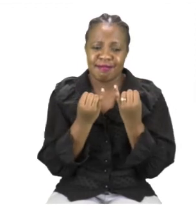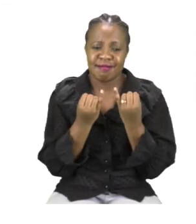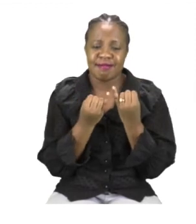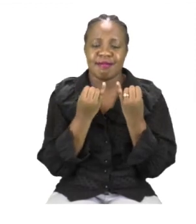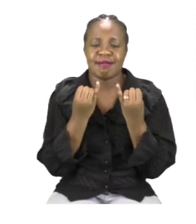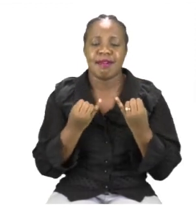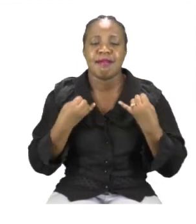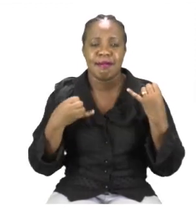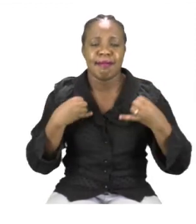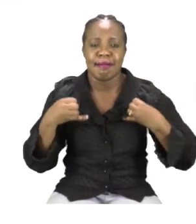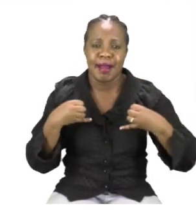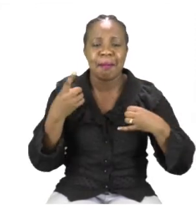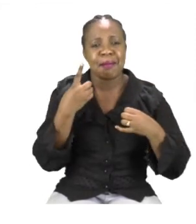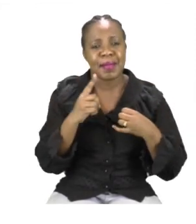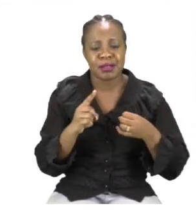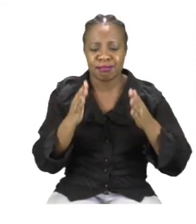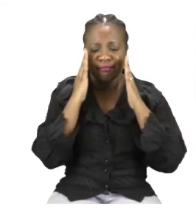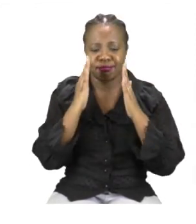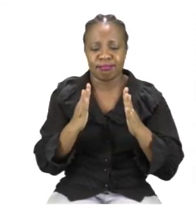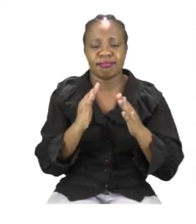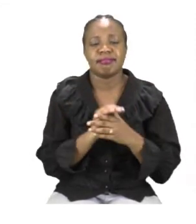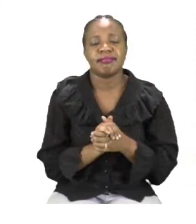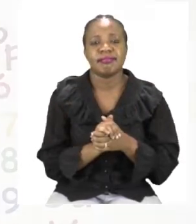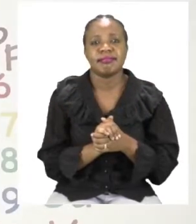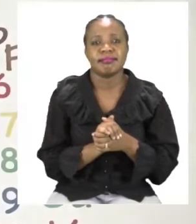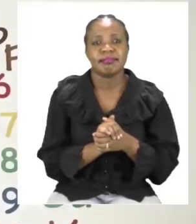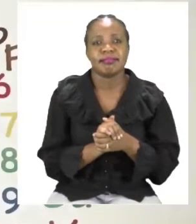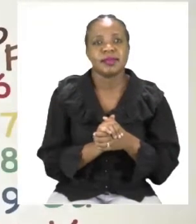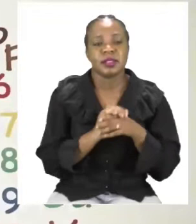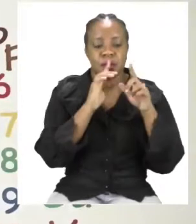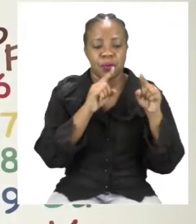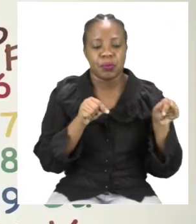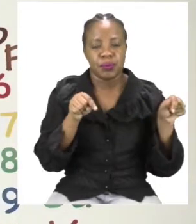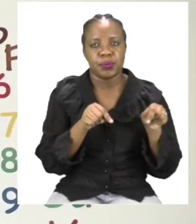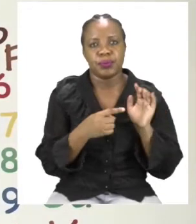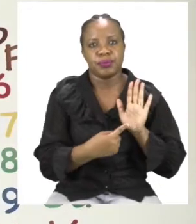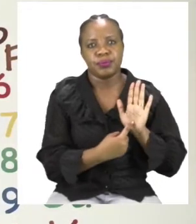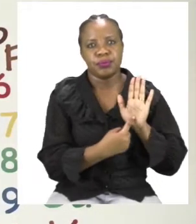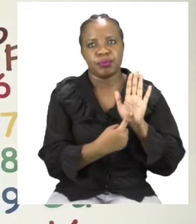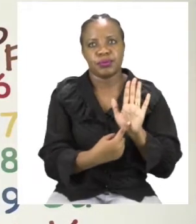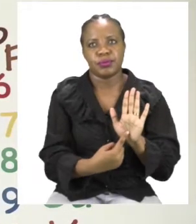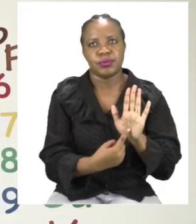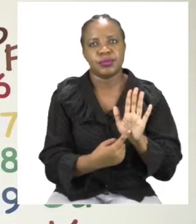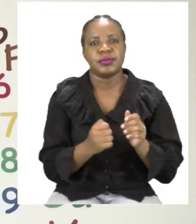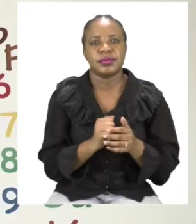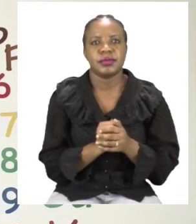as you go. So let's take a look at the board. if we are